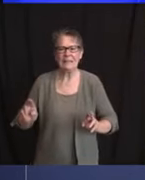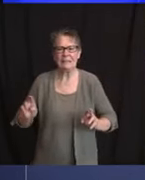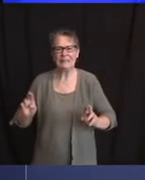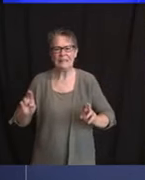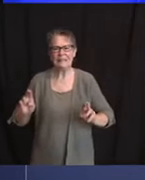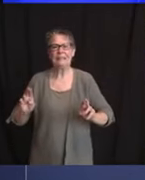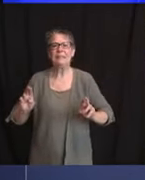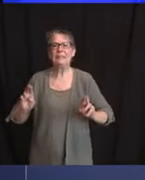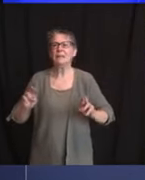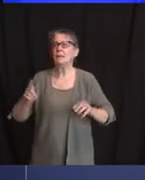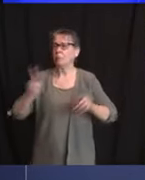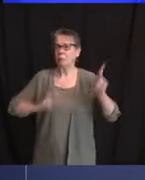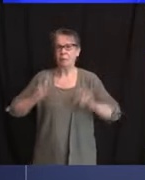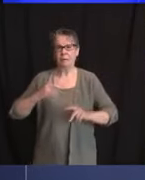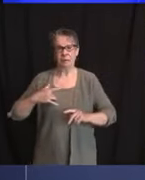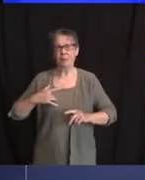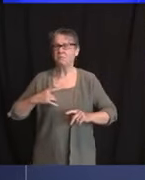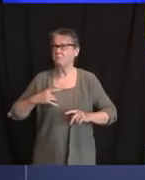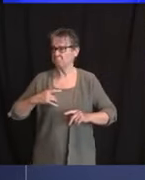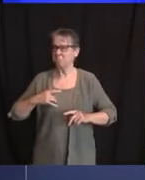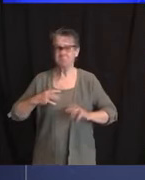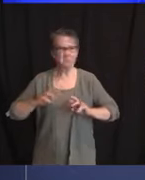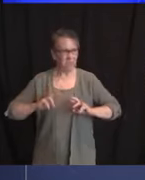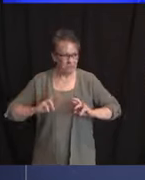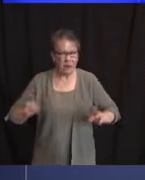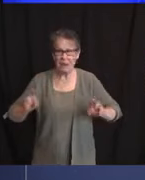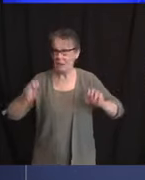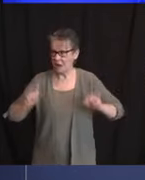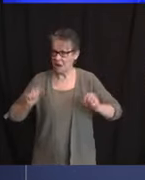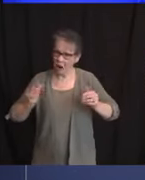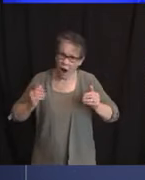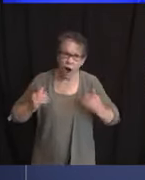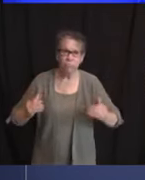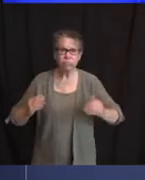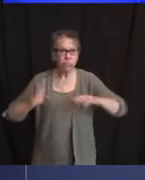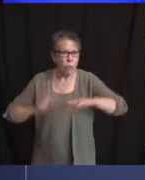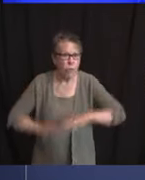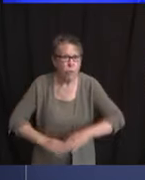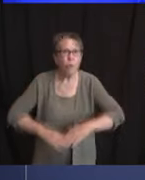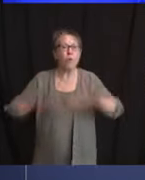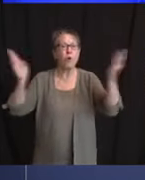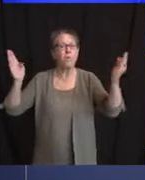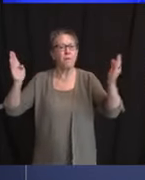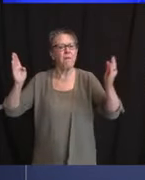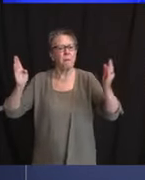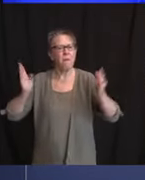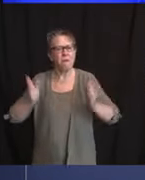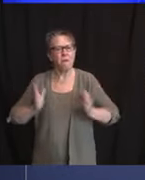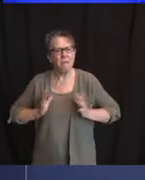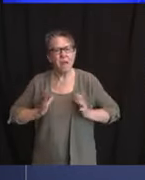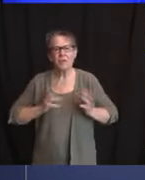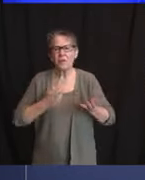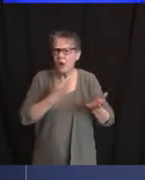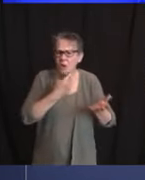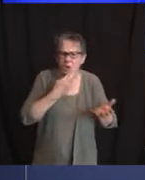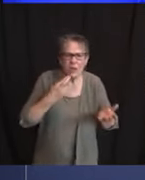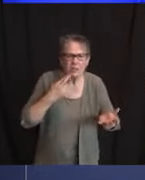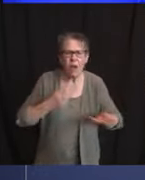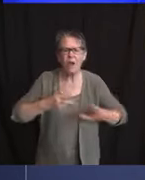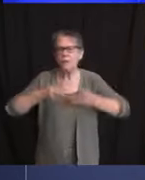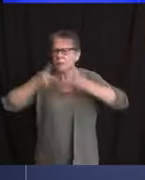been dramatically mitigated when they go to a store, a mall, a restaurant, or the public square. That is the only way,